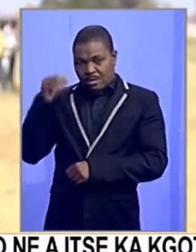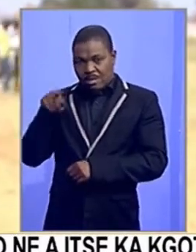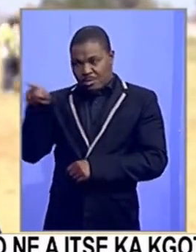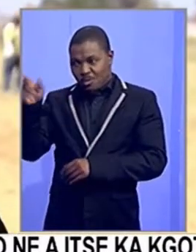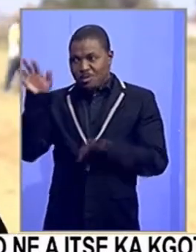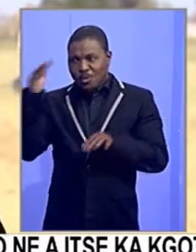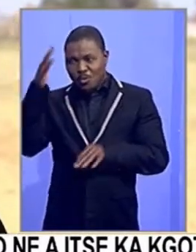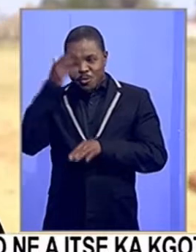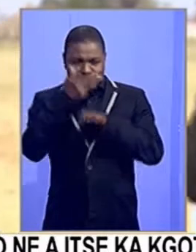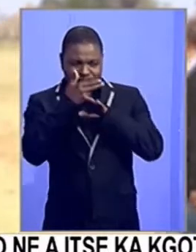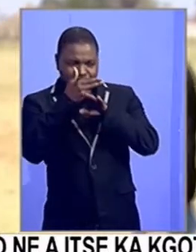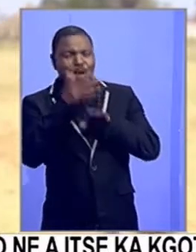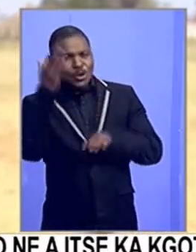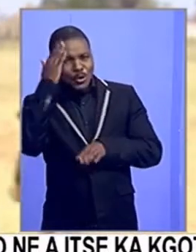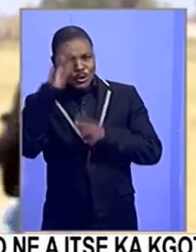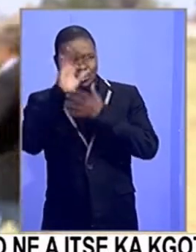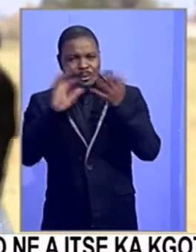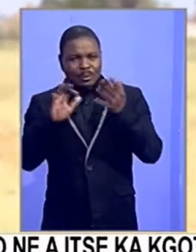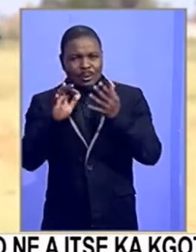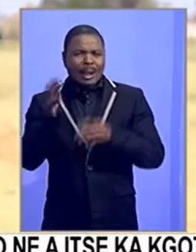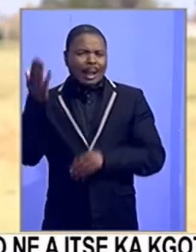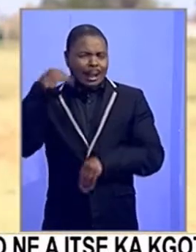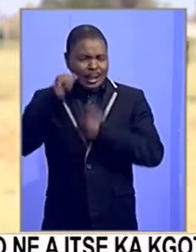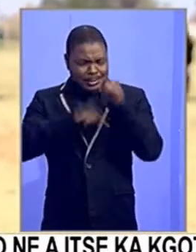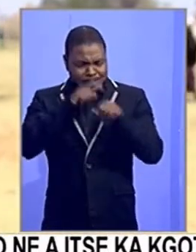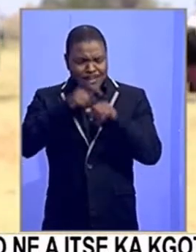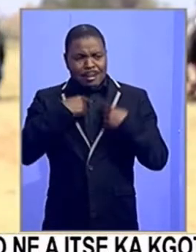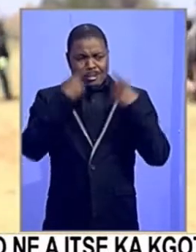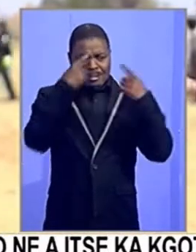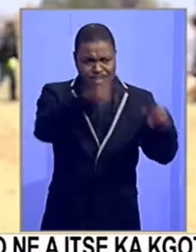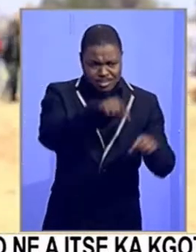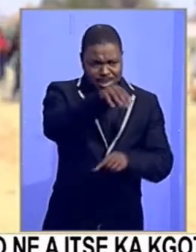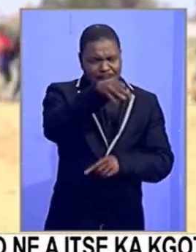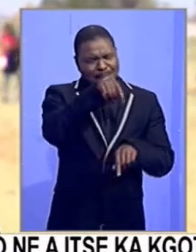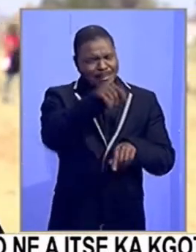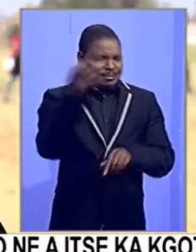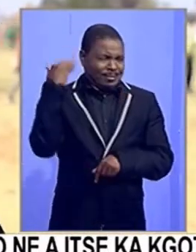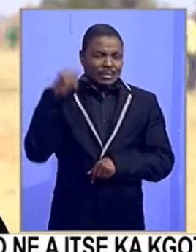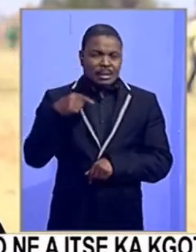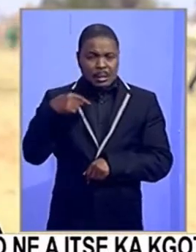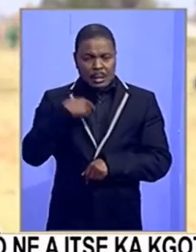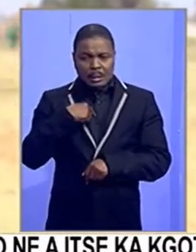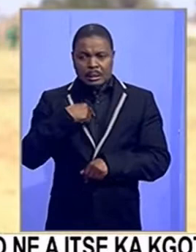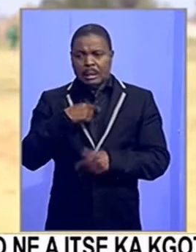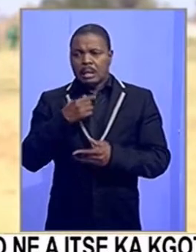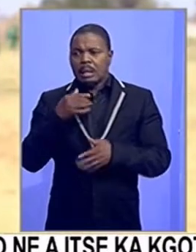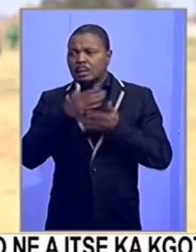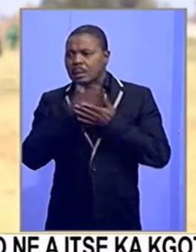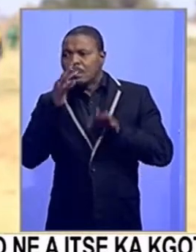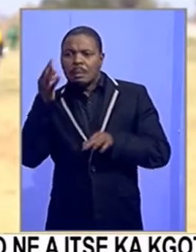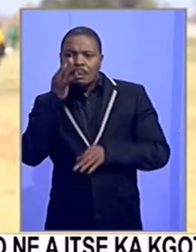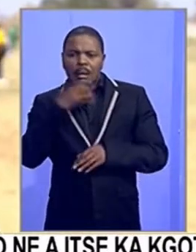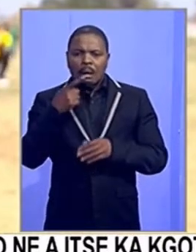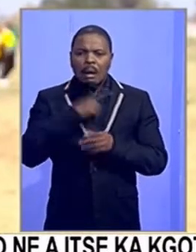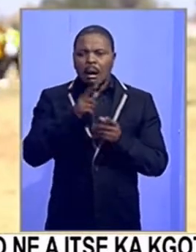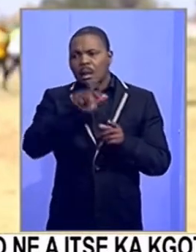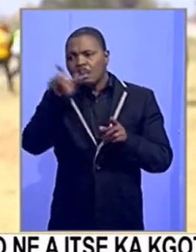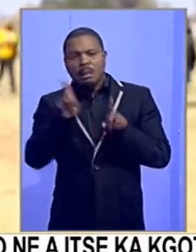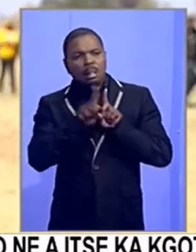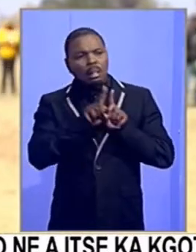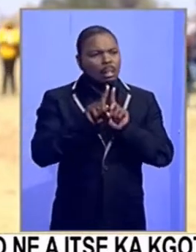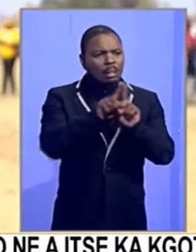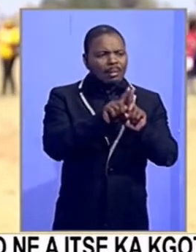the story. That was the last time I was in Namibia. So any allegation that I accompanied somebody, I was involved, I